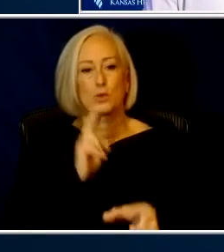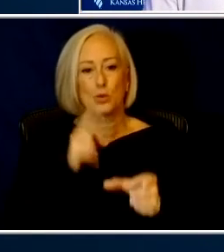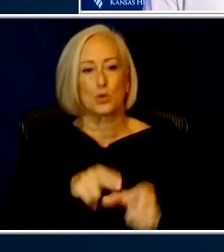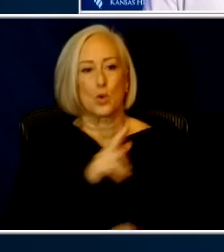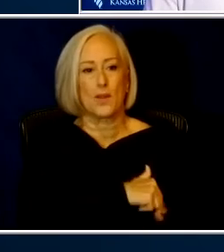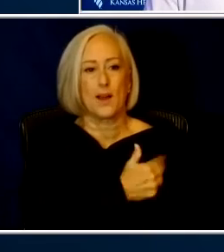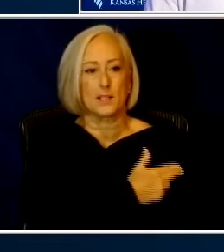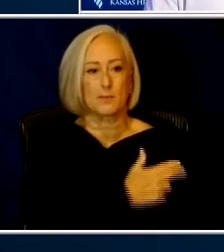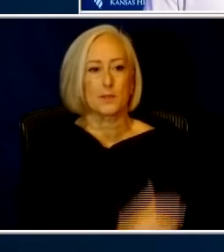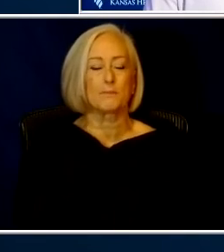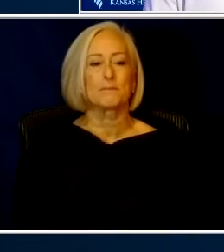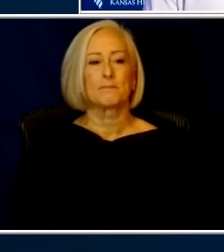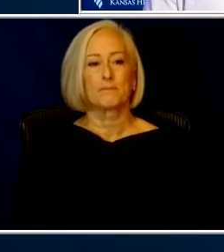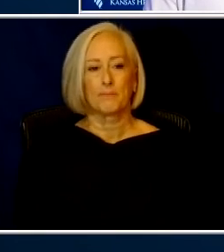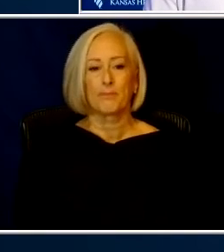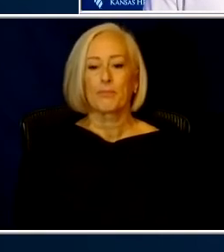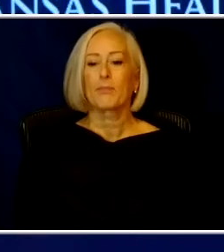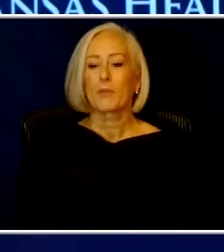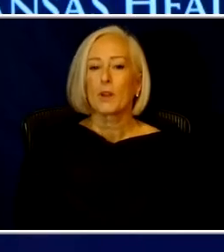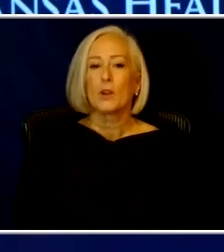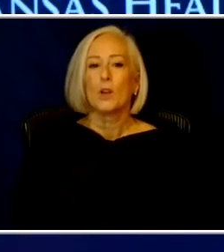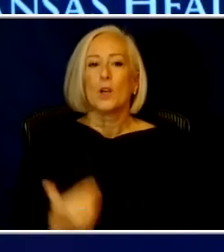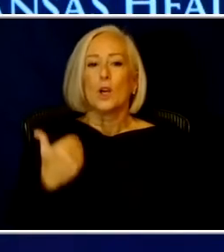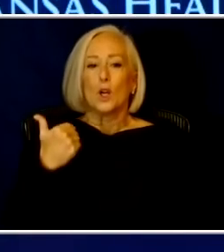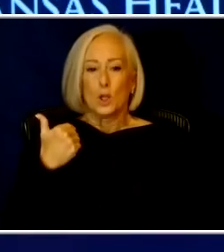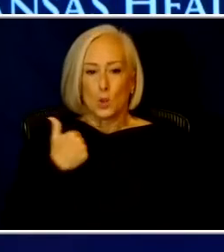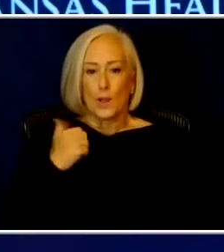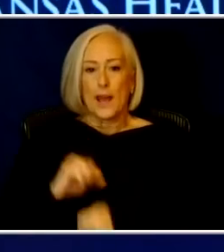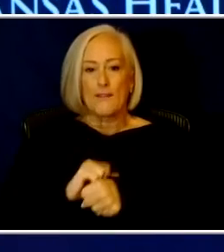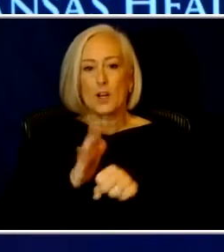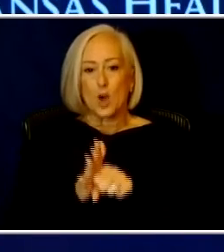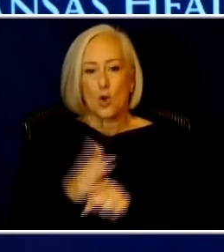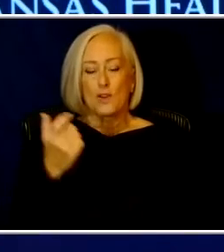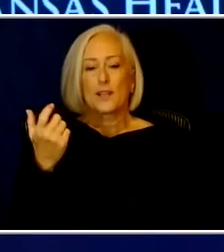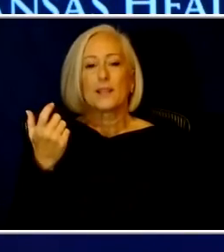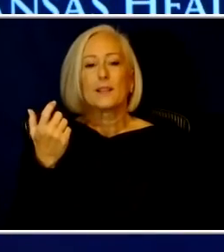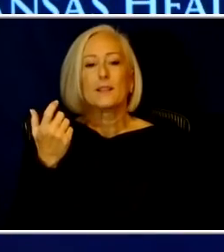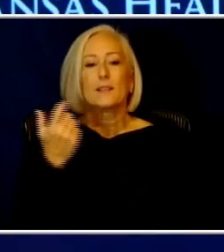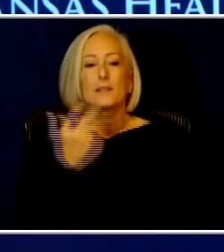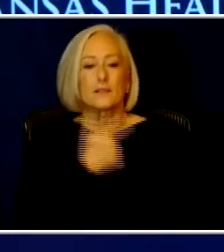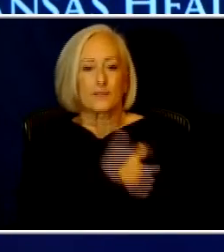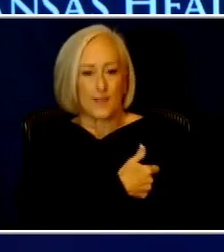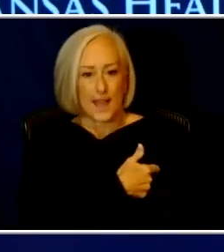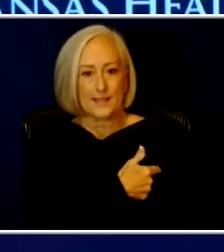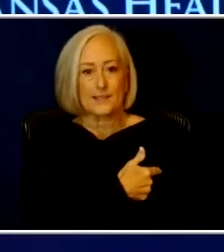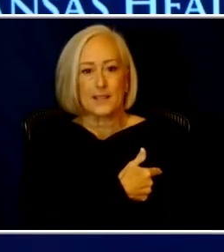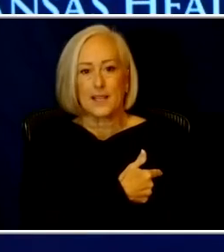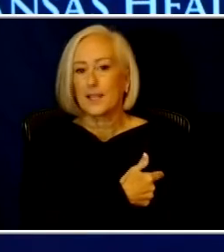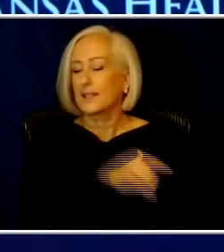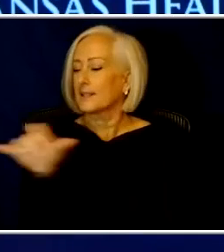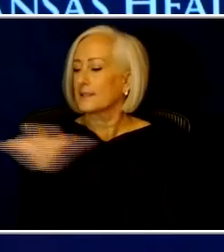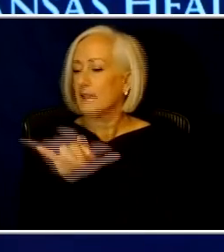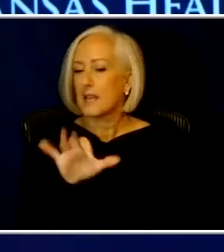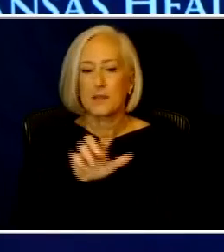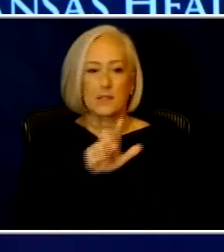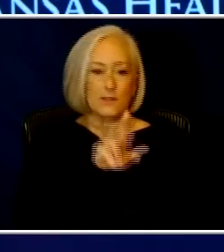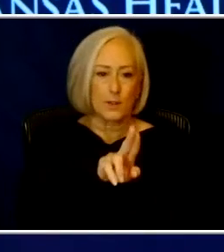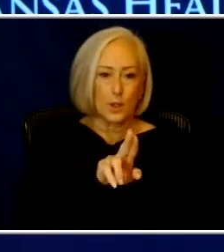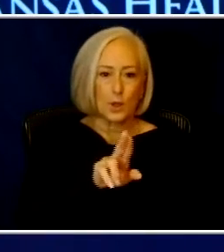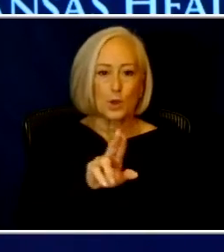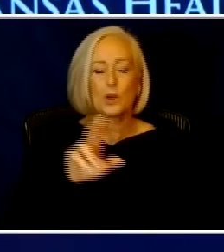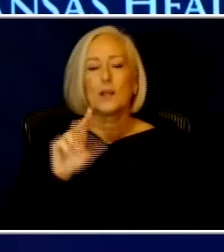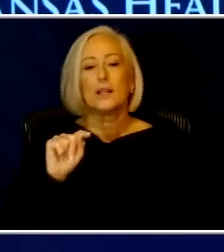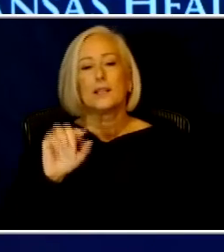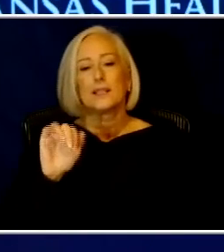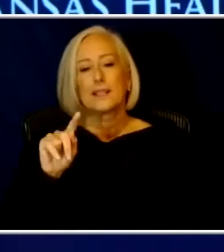have a COVID-19 mandate for getting your original vaccination, just as we do for influenza, tetanus, diphtheria, and other things. We